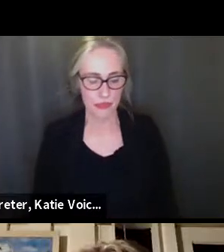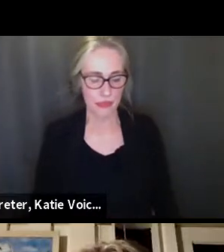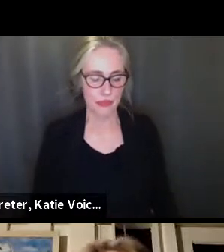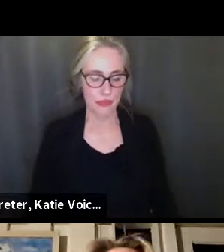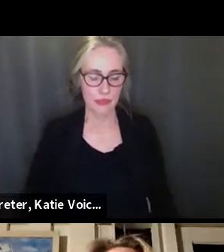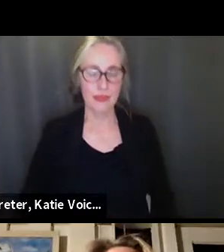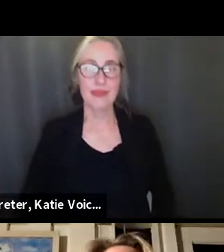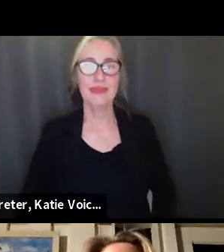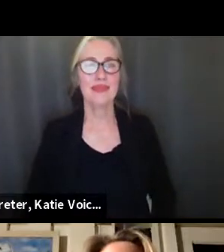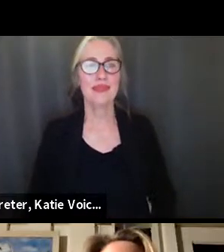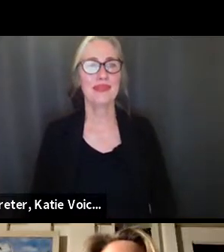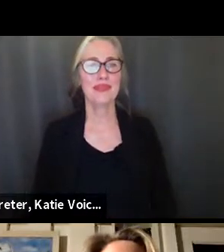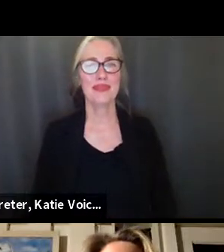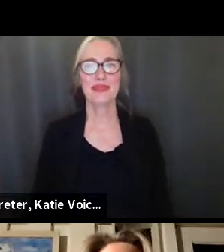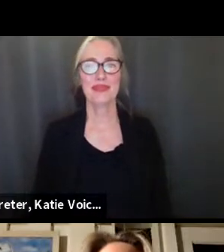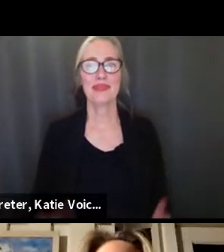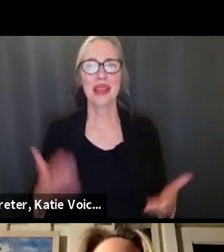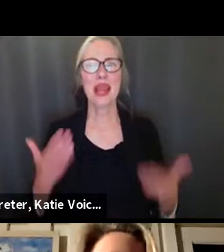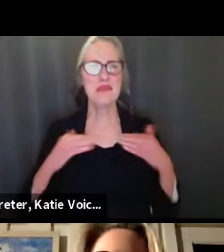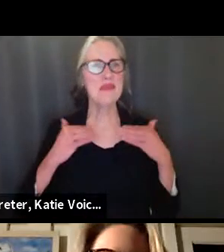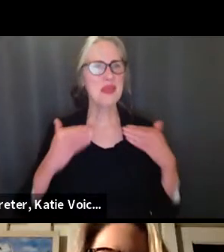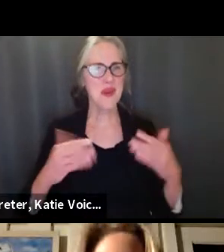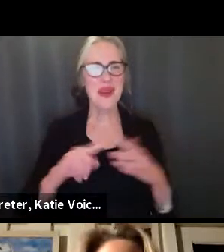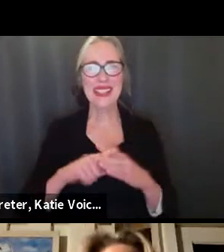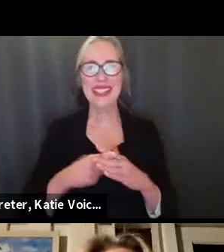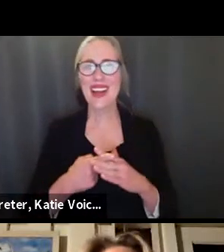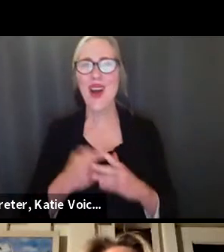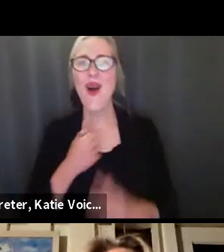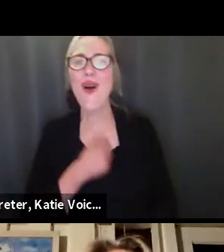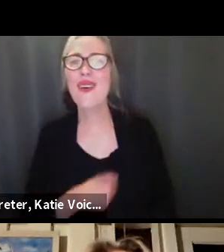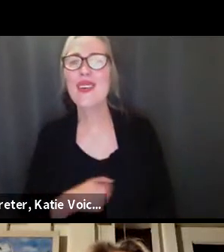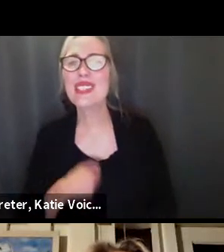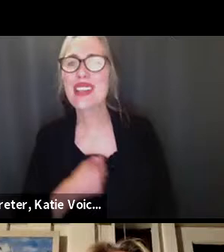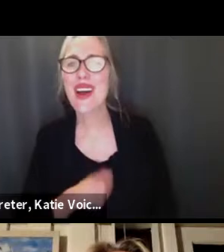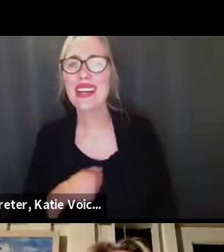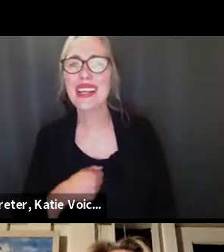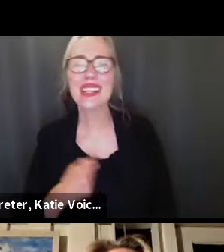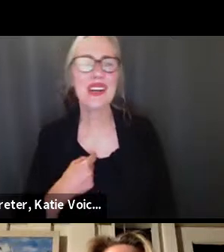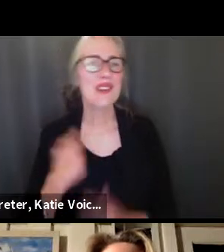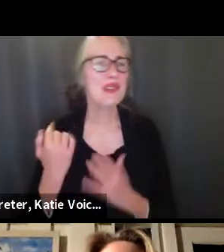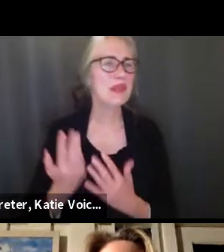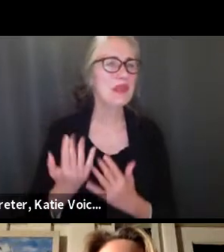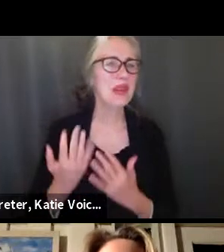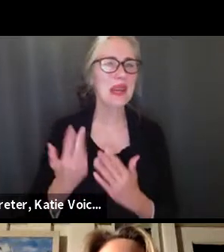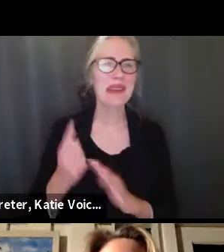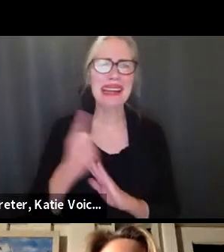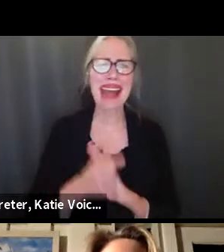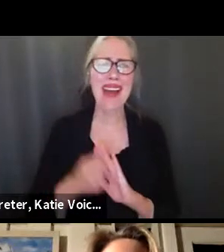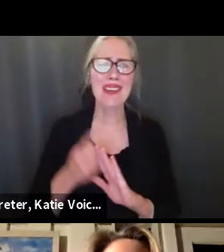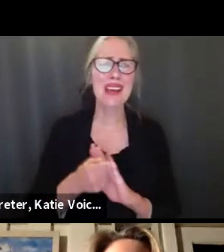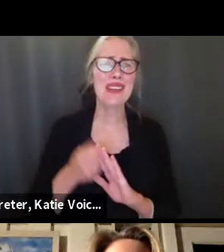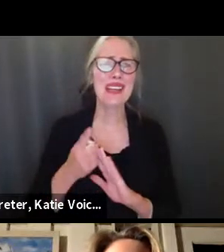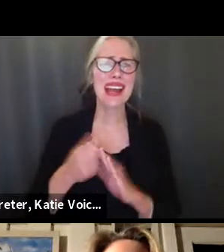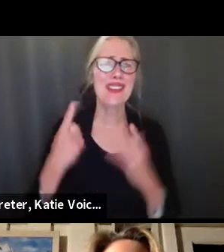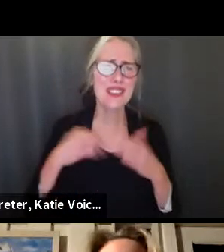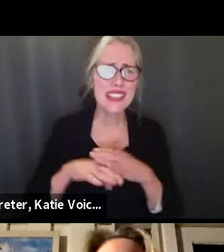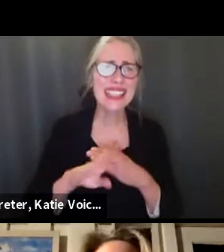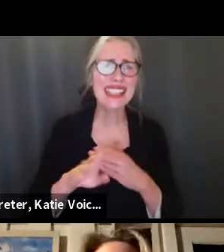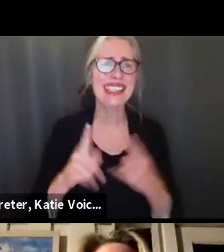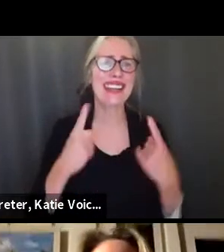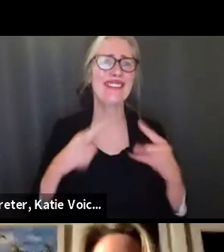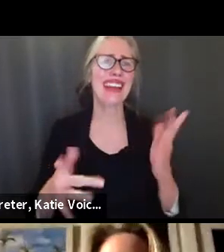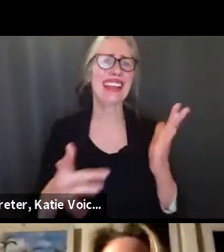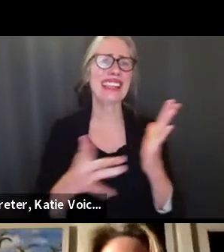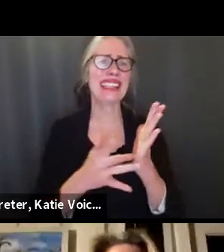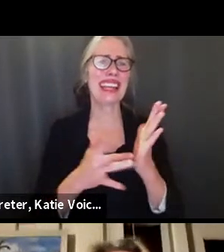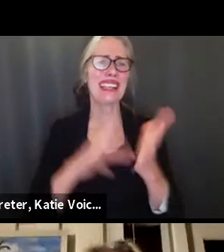If we can go ahead Okay. and get Sorry started. about that. So we've been waiting hours to get in, and then technical difficulties right